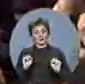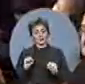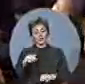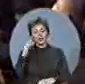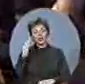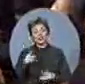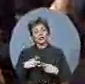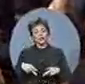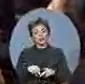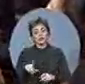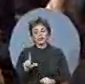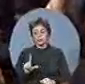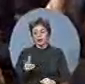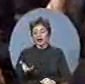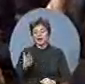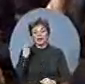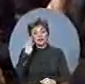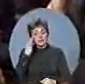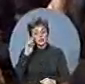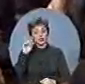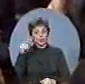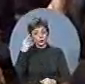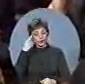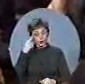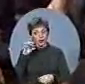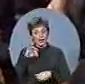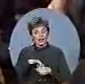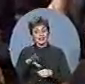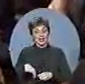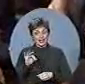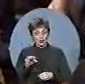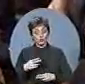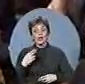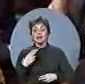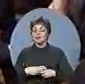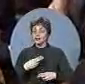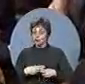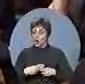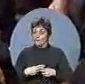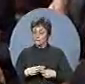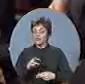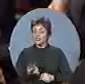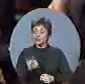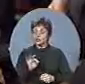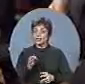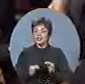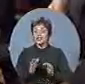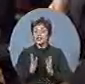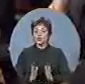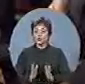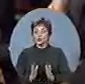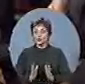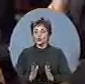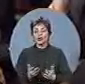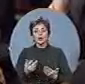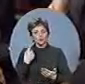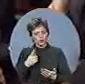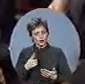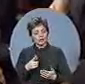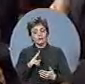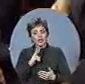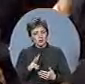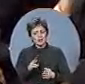The leader of the Liberal Party knows that it's the elected government that appoints judges under our constitutional